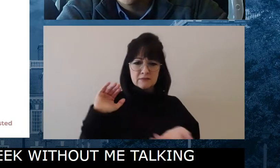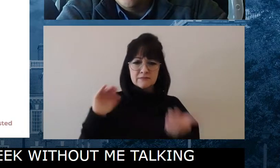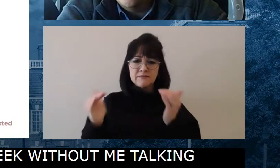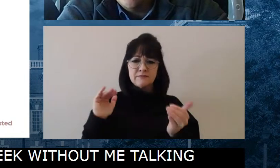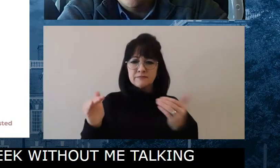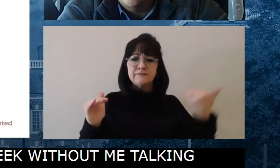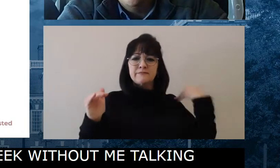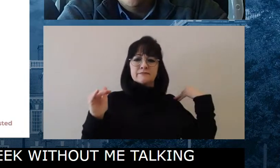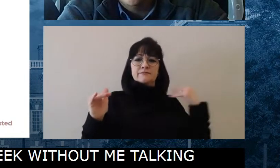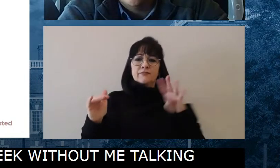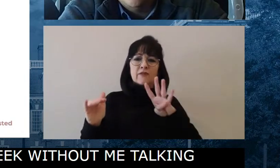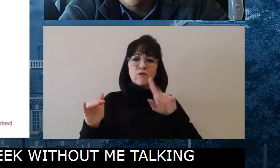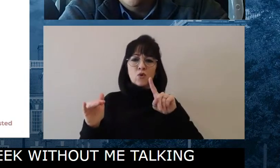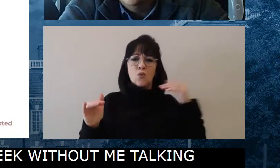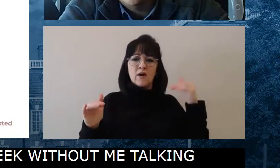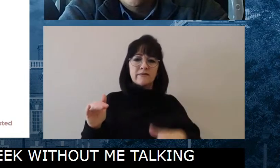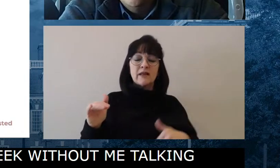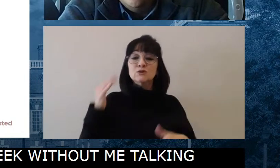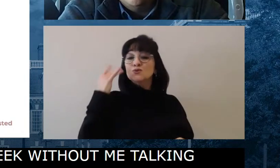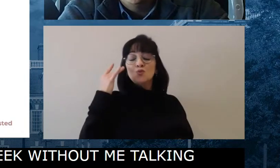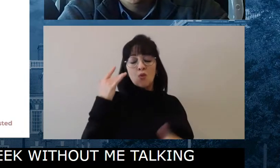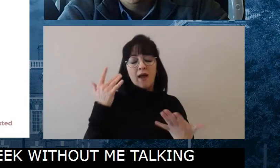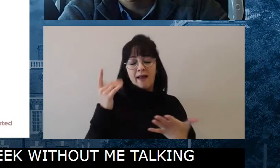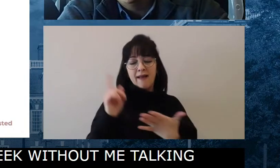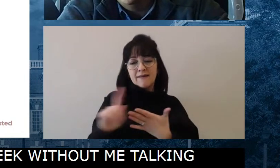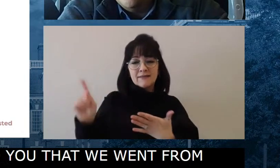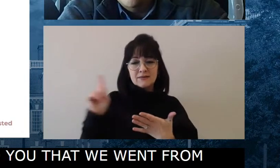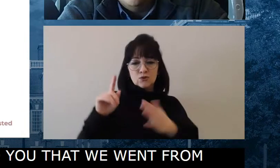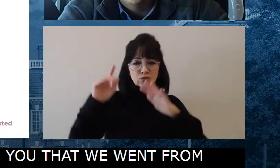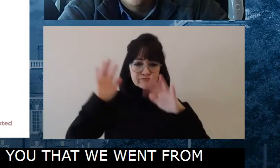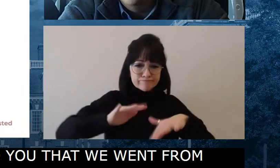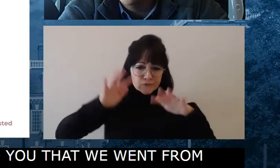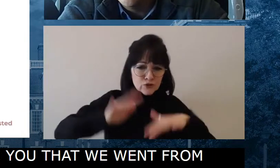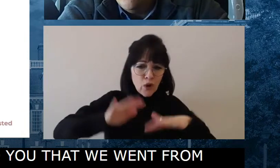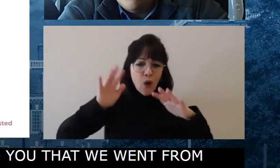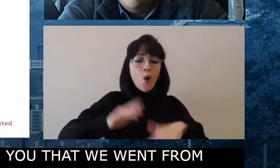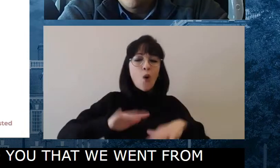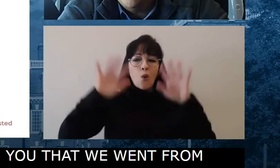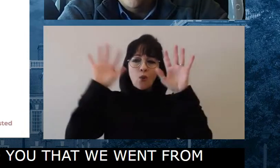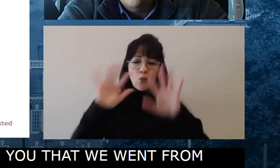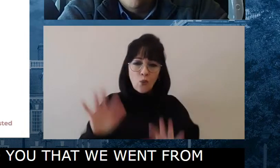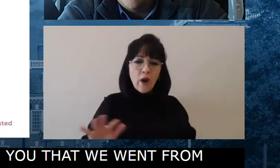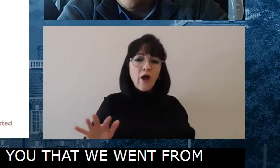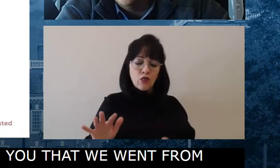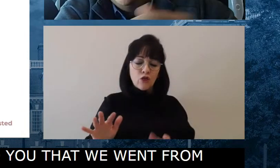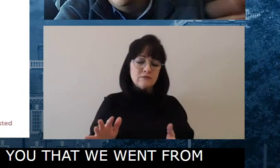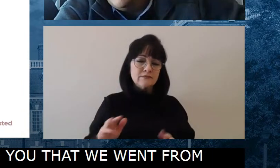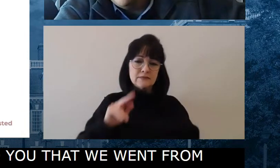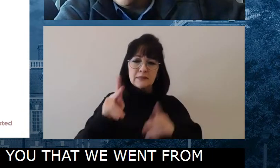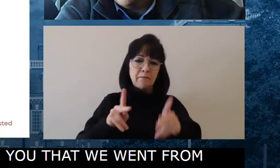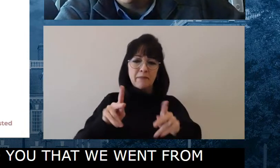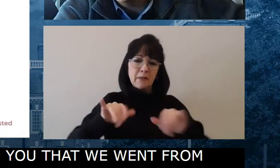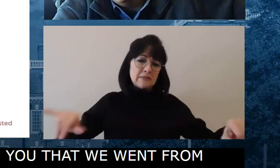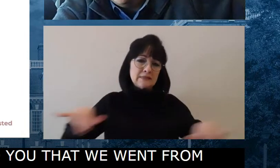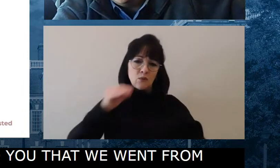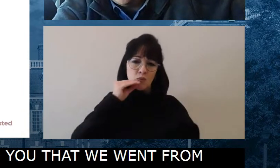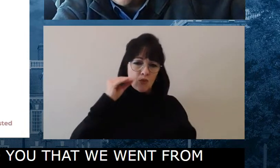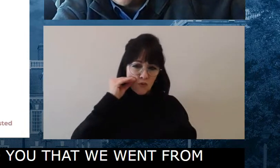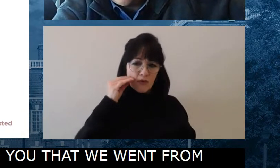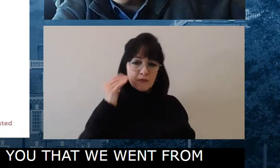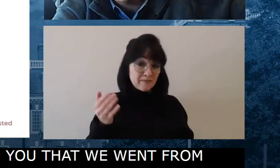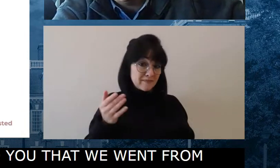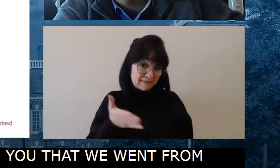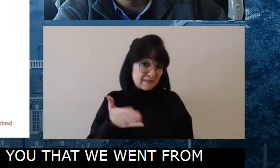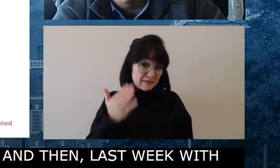some of the big sites that Newcastle County hosts just due to the weather event. So still able to build 34,000. If you think about it, we said we want to